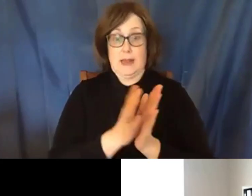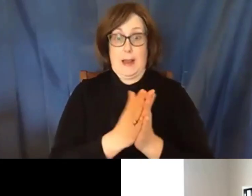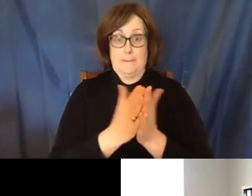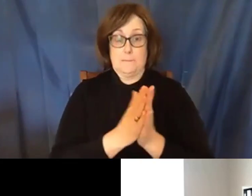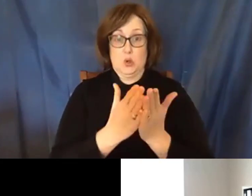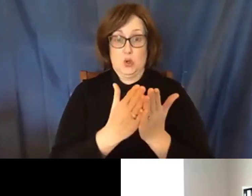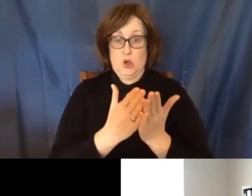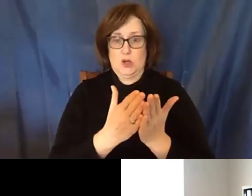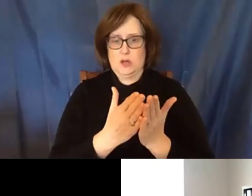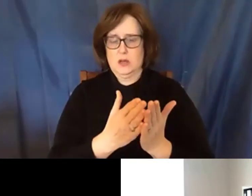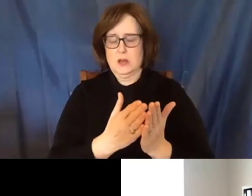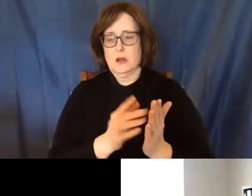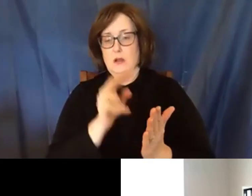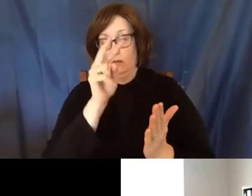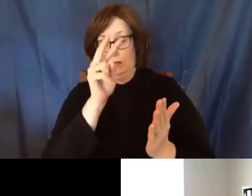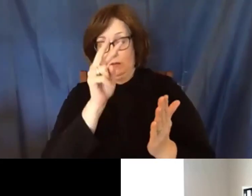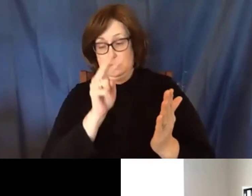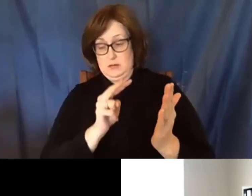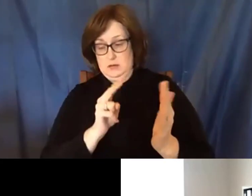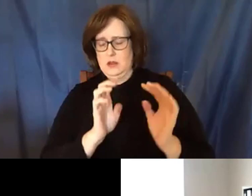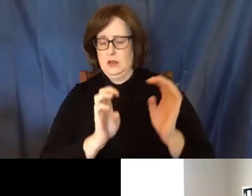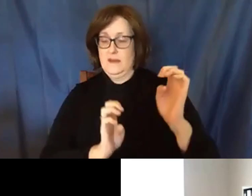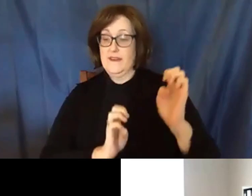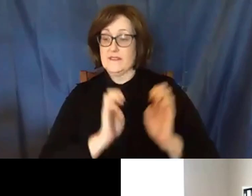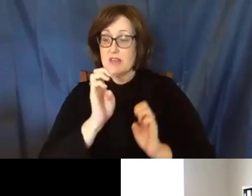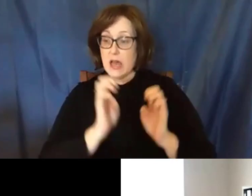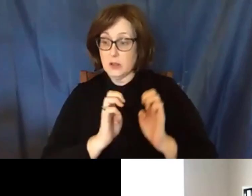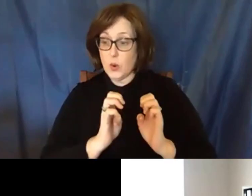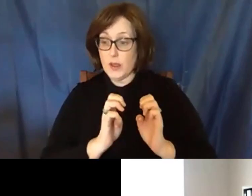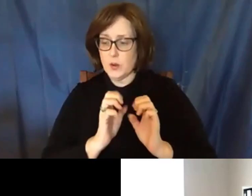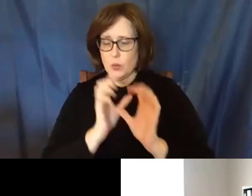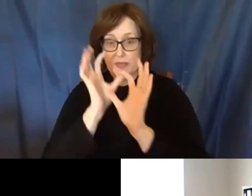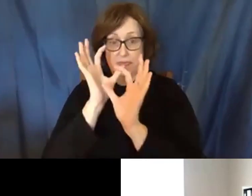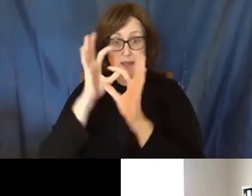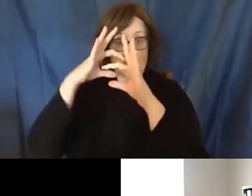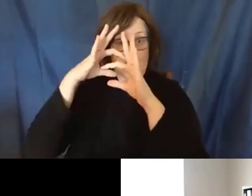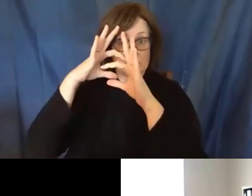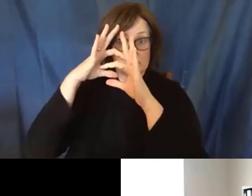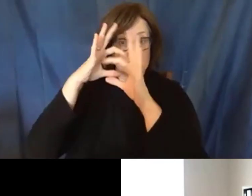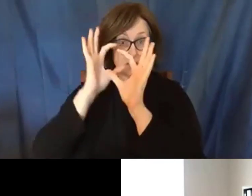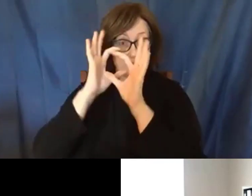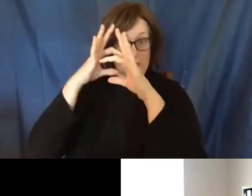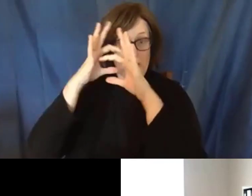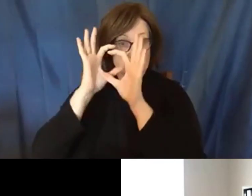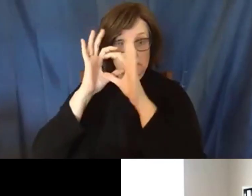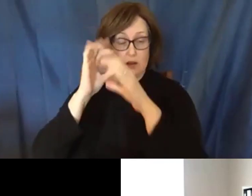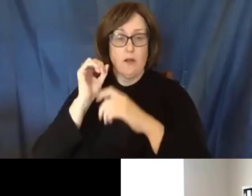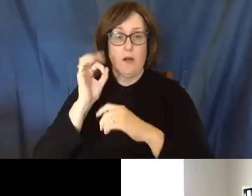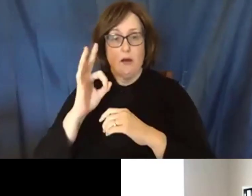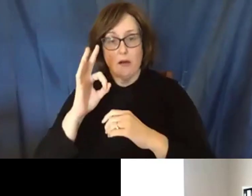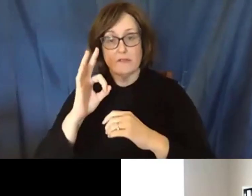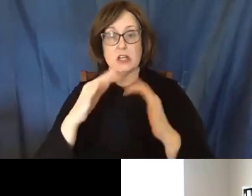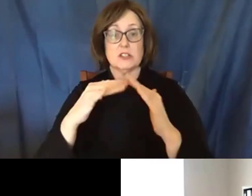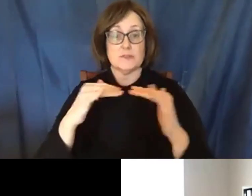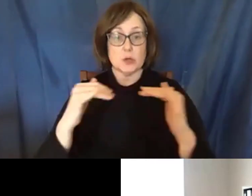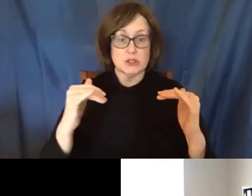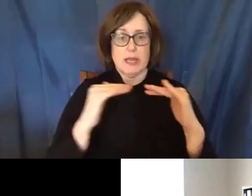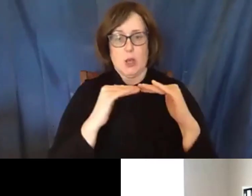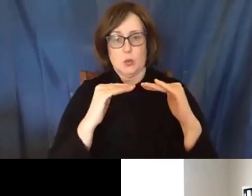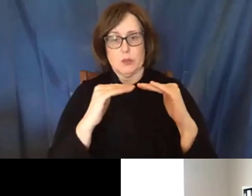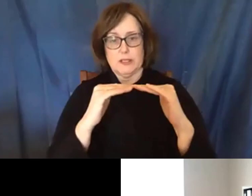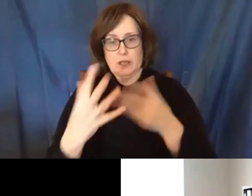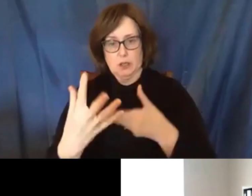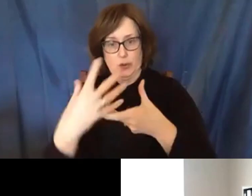them using like this lens of like diversity, equity, and inclusivity, and to see like what, where